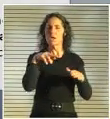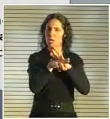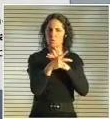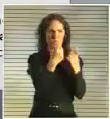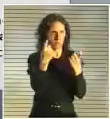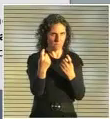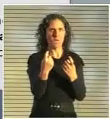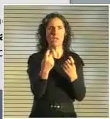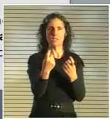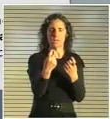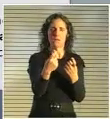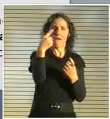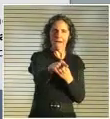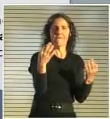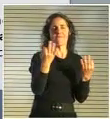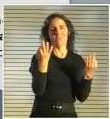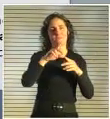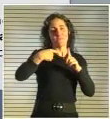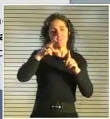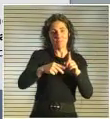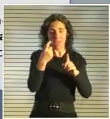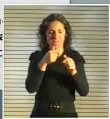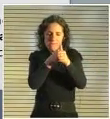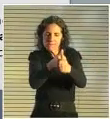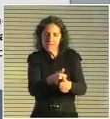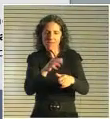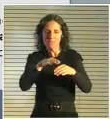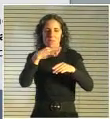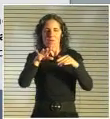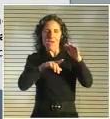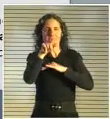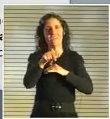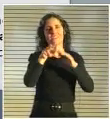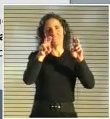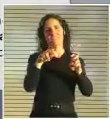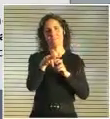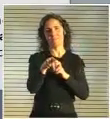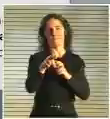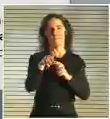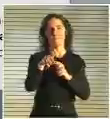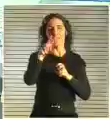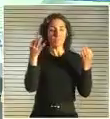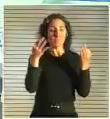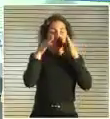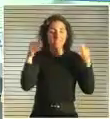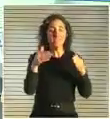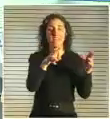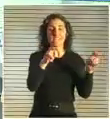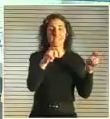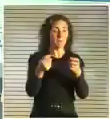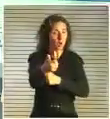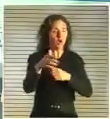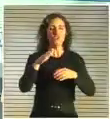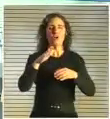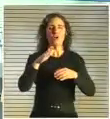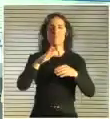if you like, to really carry this through. Focus on a few key topics for impact. Do not try to spread your resources